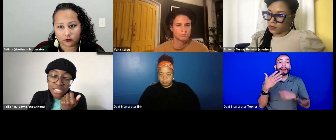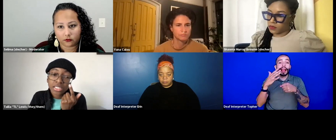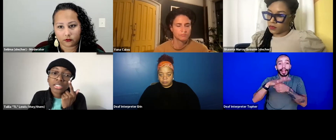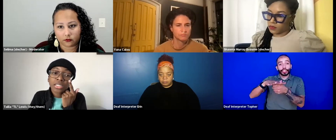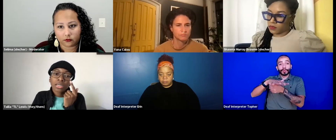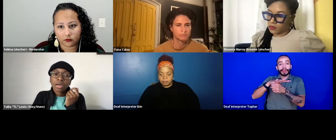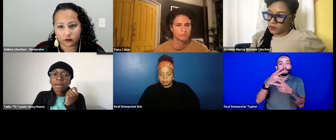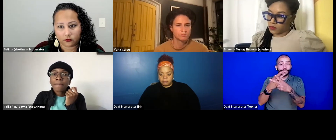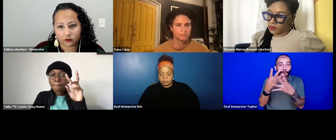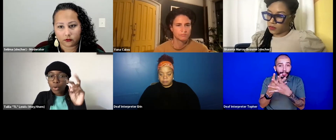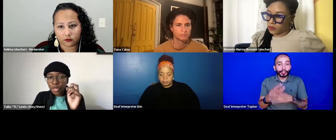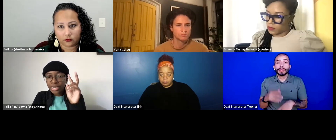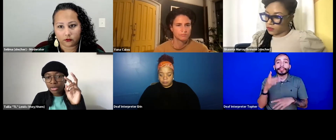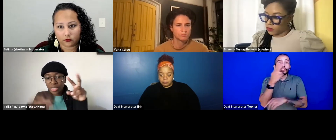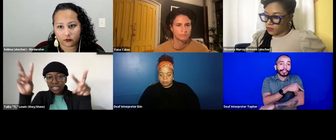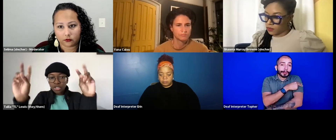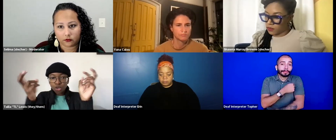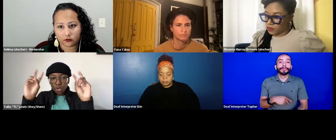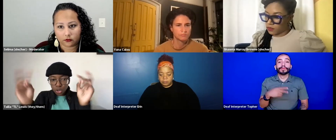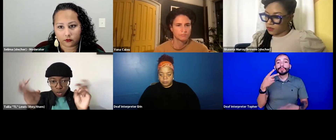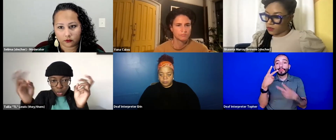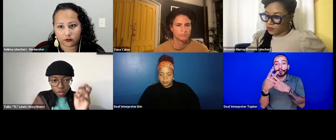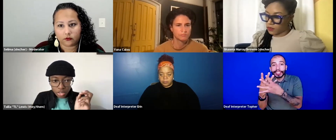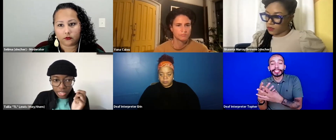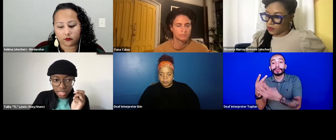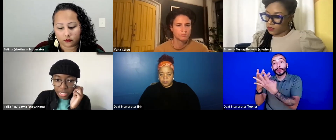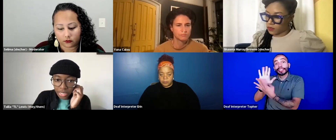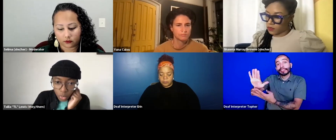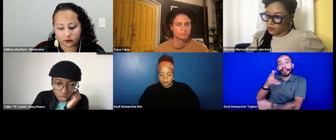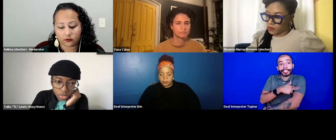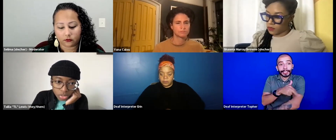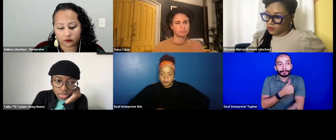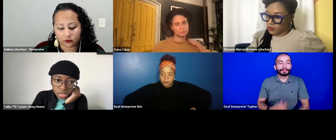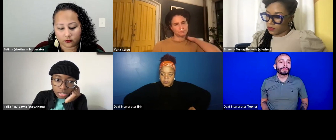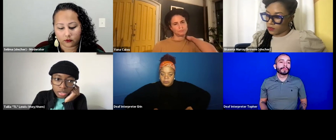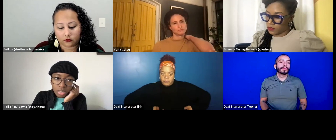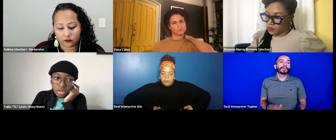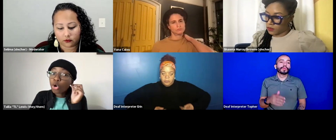reservations, boarding and residential schools, again, in quote,